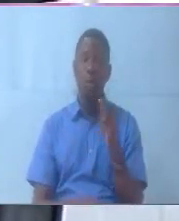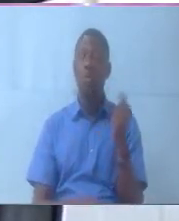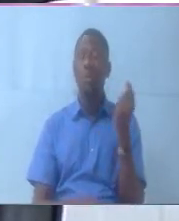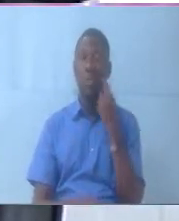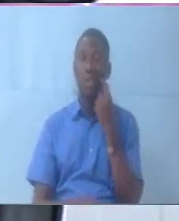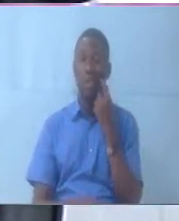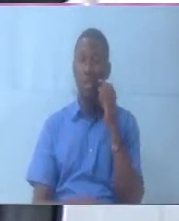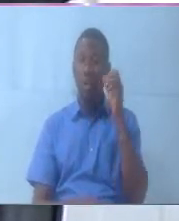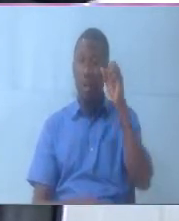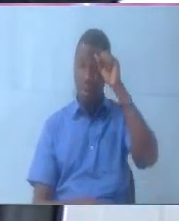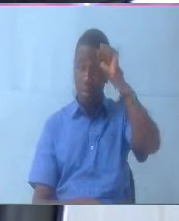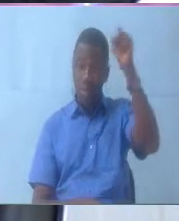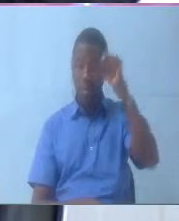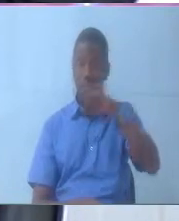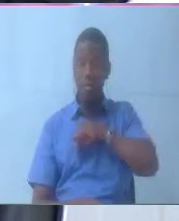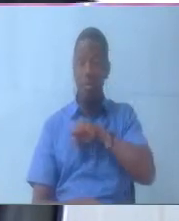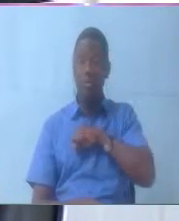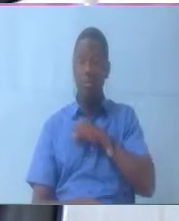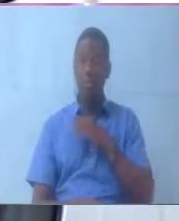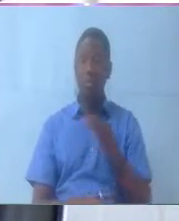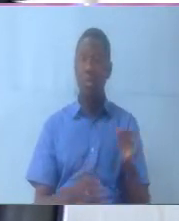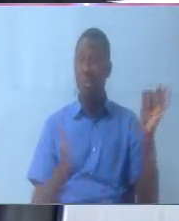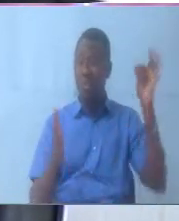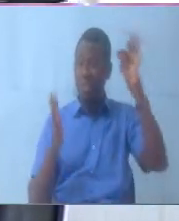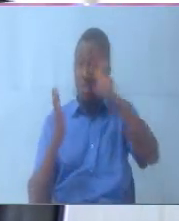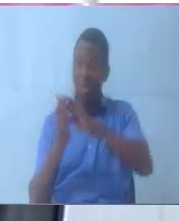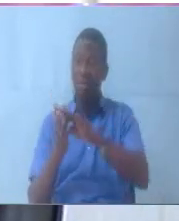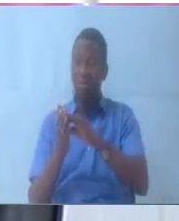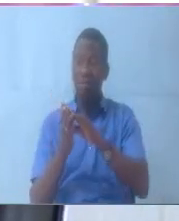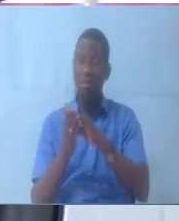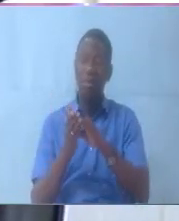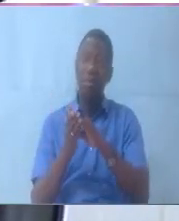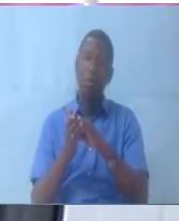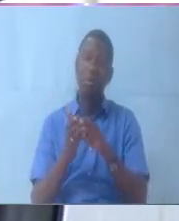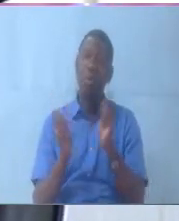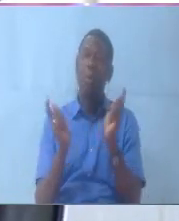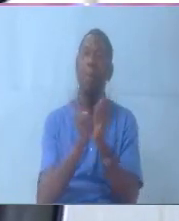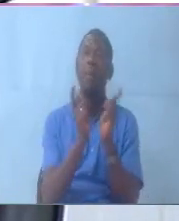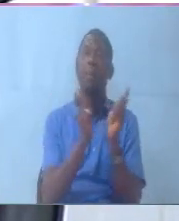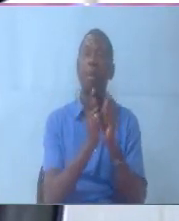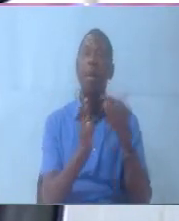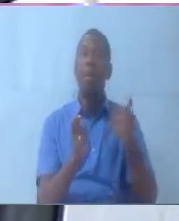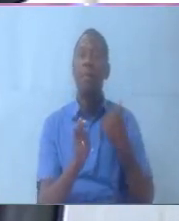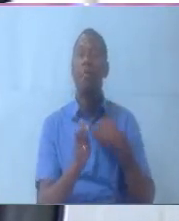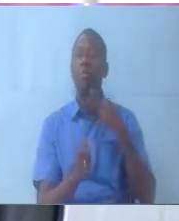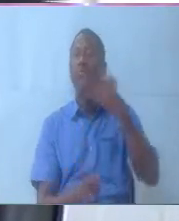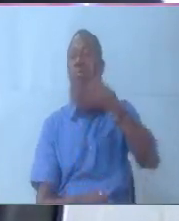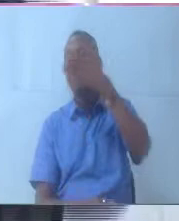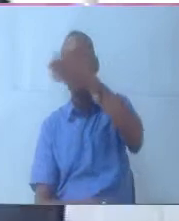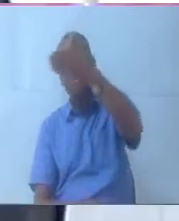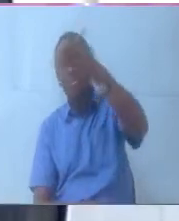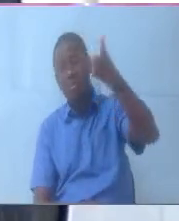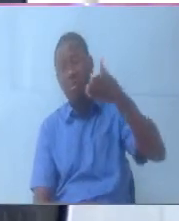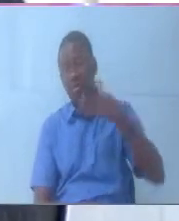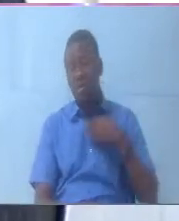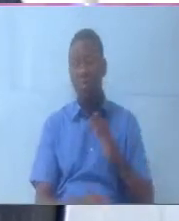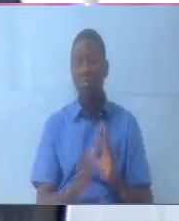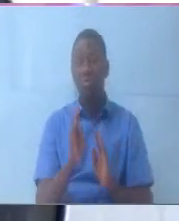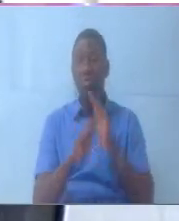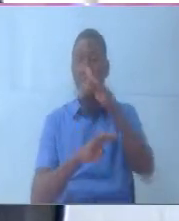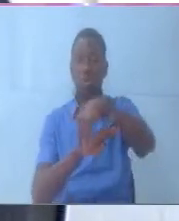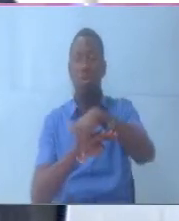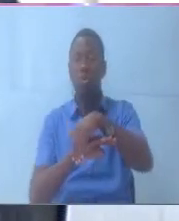was traveling, going on a Meet the People tour, going to cross the river Gambia to Bara.